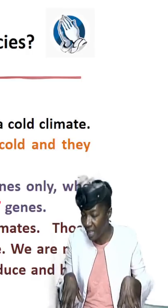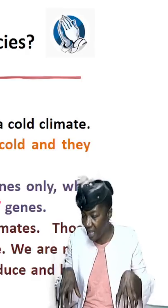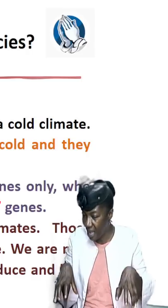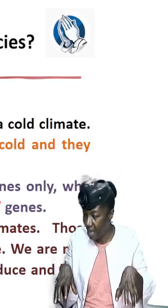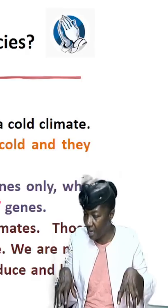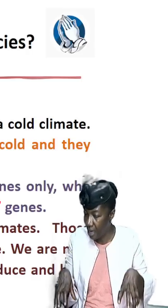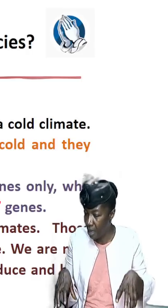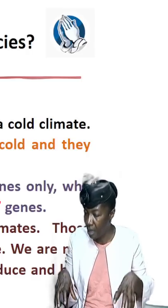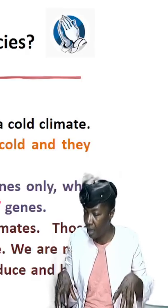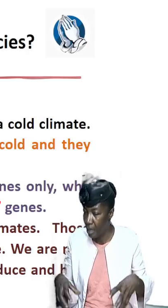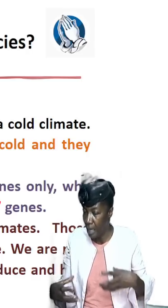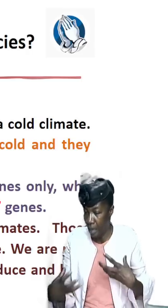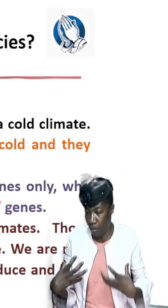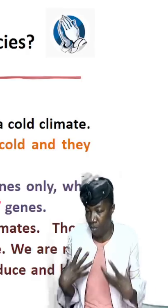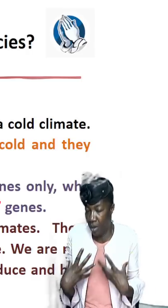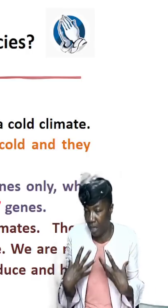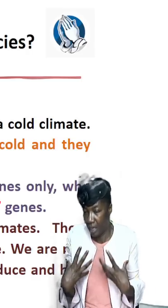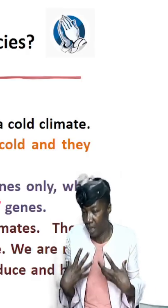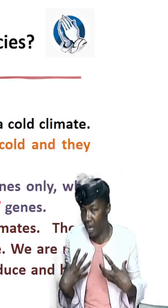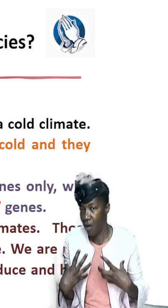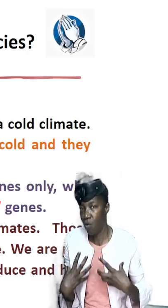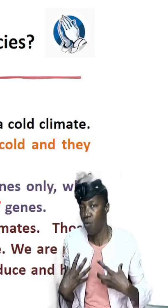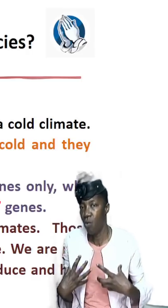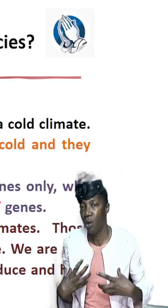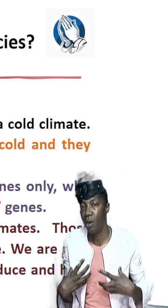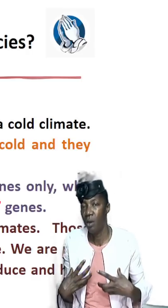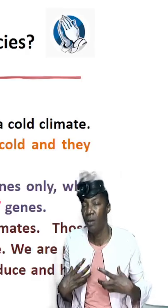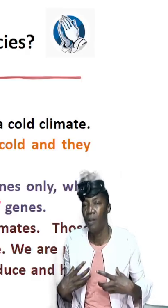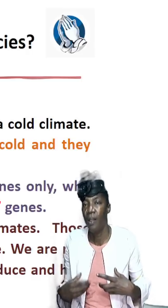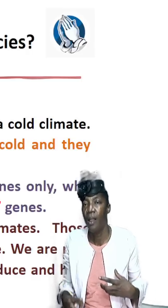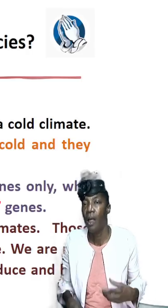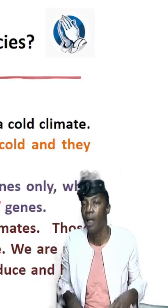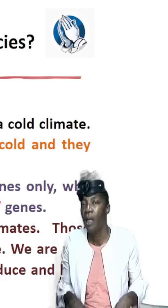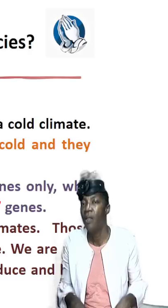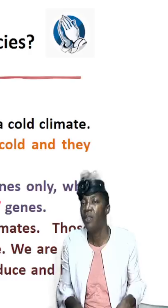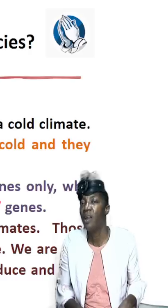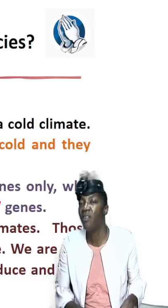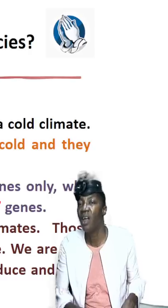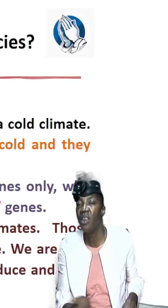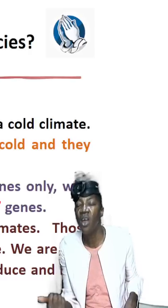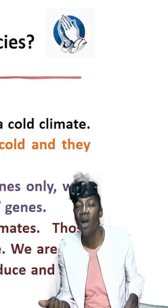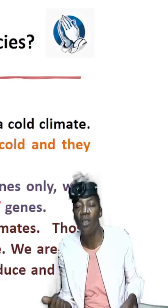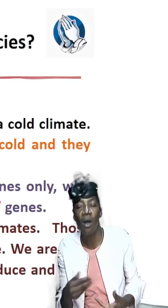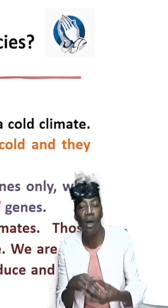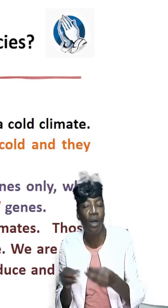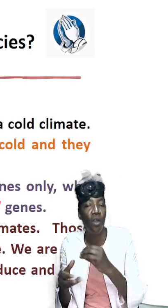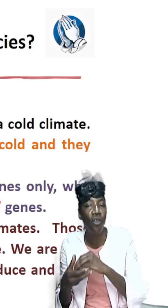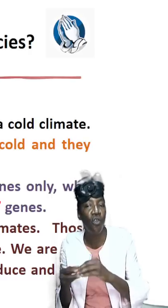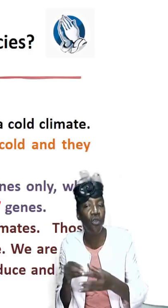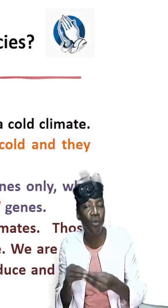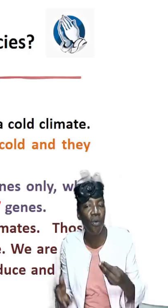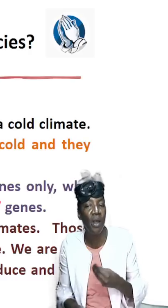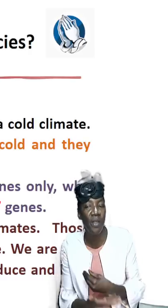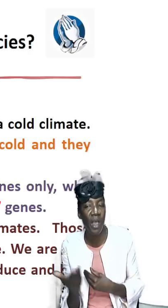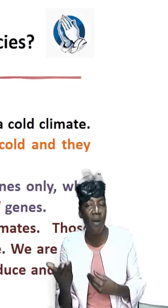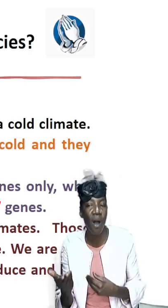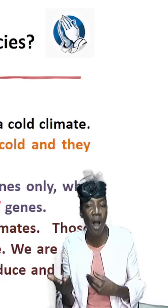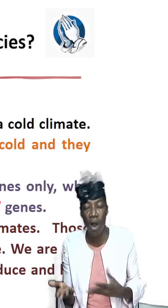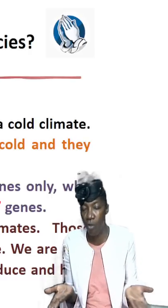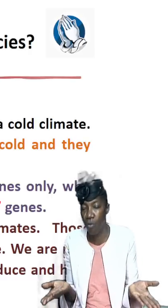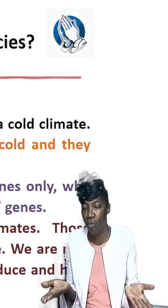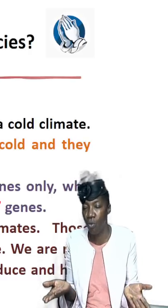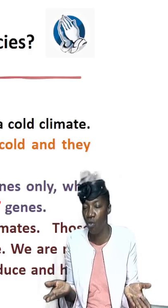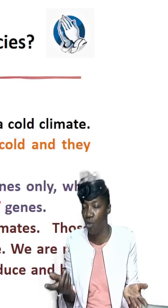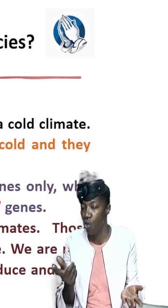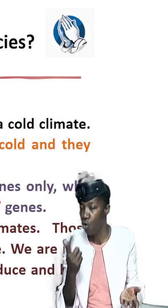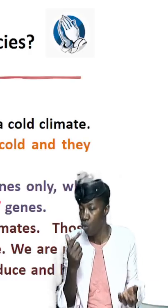of the long hair that they have. But there is another story. There are those who